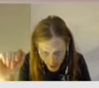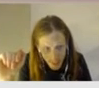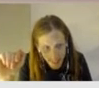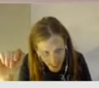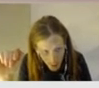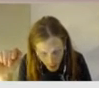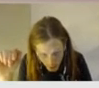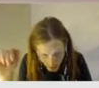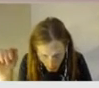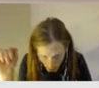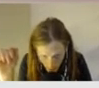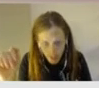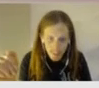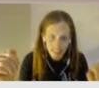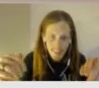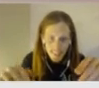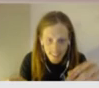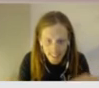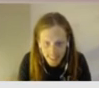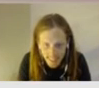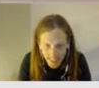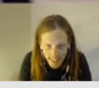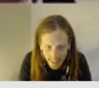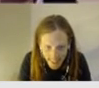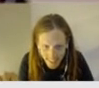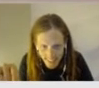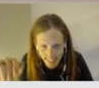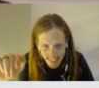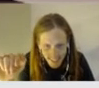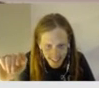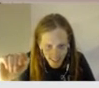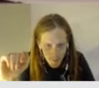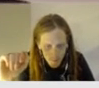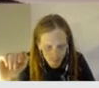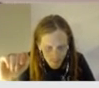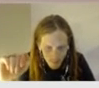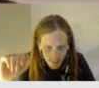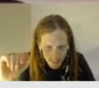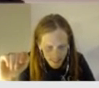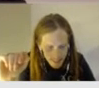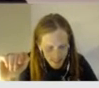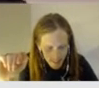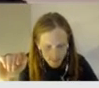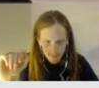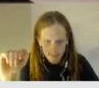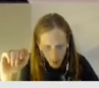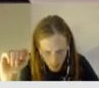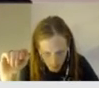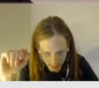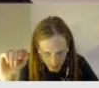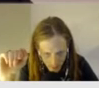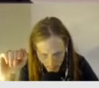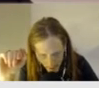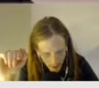to. Say hello, Michael Duke. How are you? I'm doing great, man. Thank you very much for taking the time to reach out to me. I really appreciate it. Oh, you